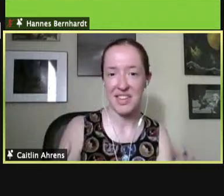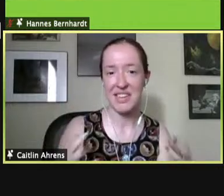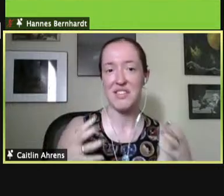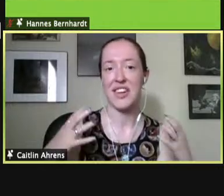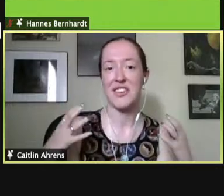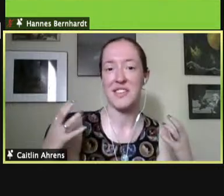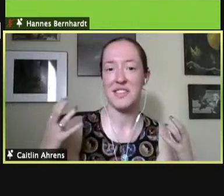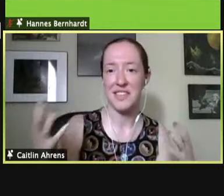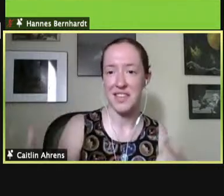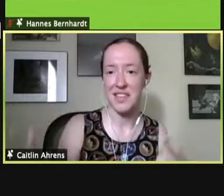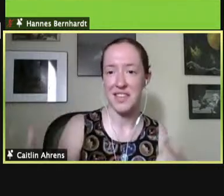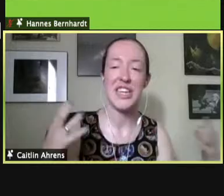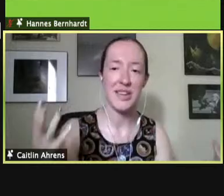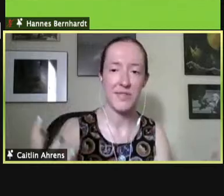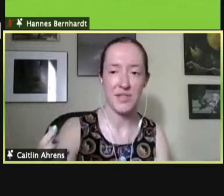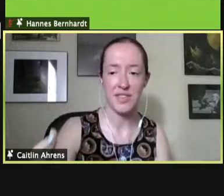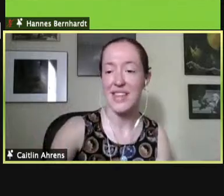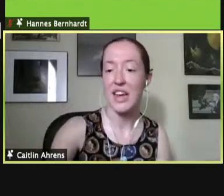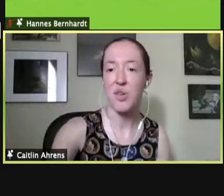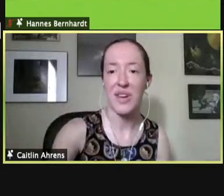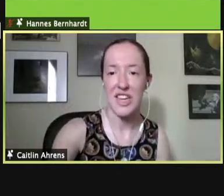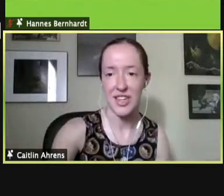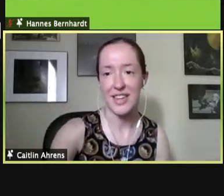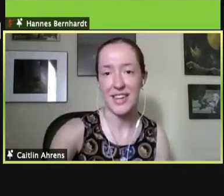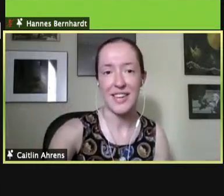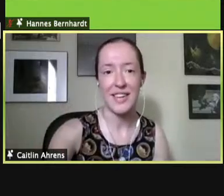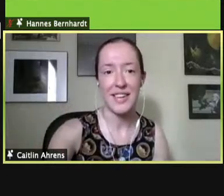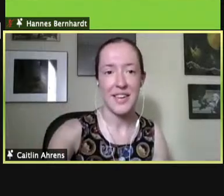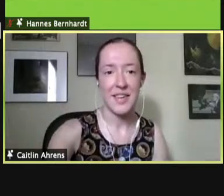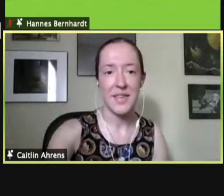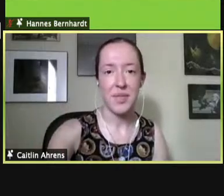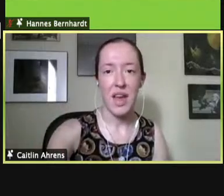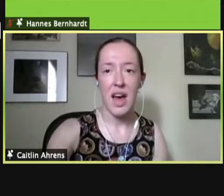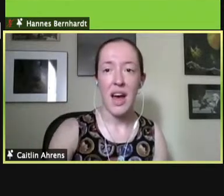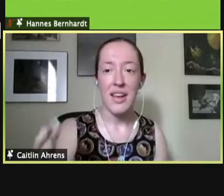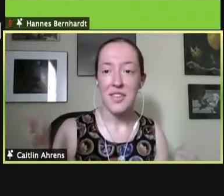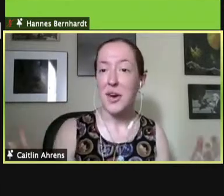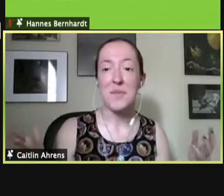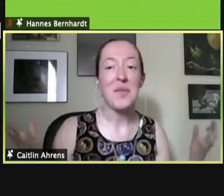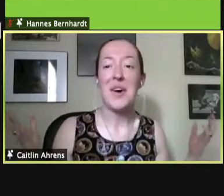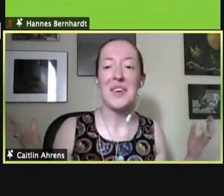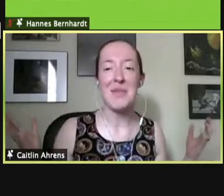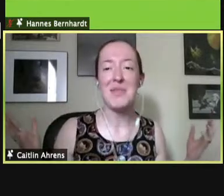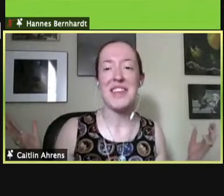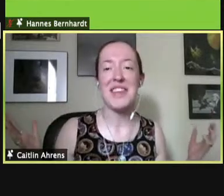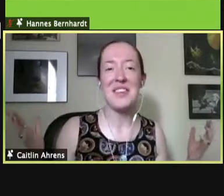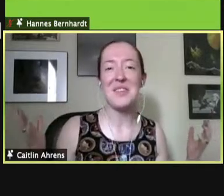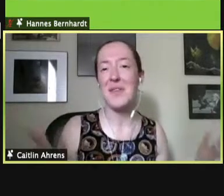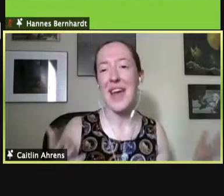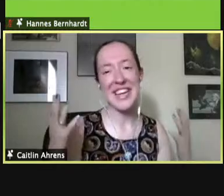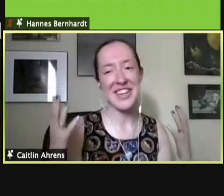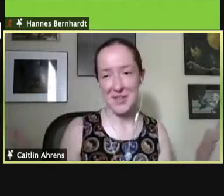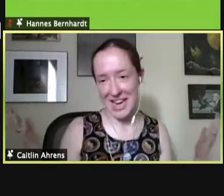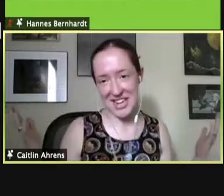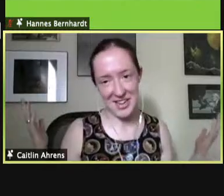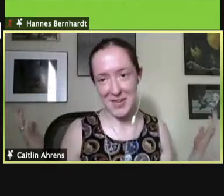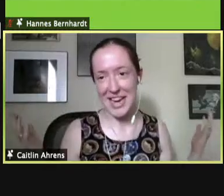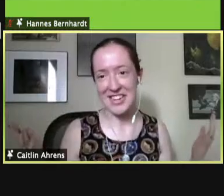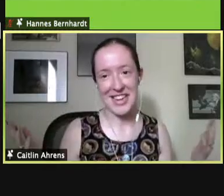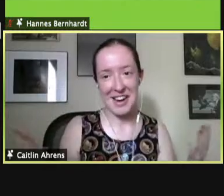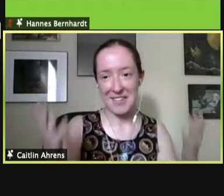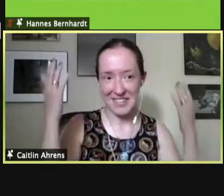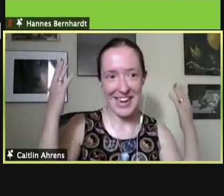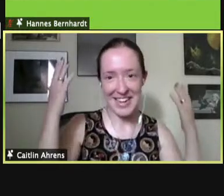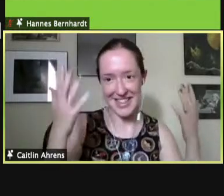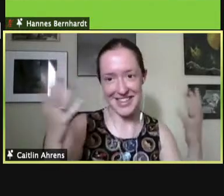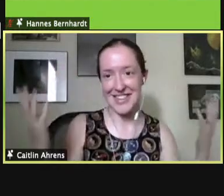the crystalline structures, the sublimation versus the accretion. So all comes down to location, location,